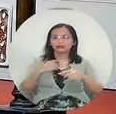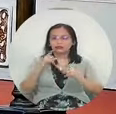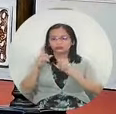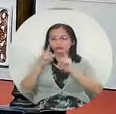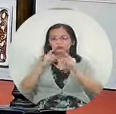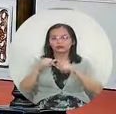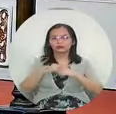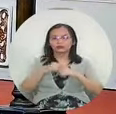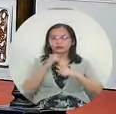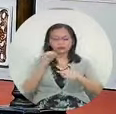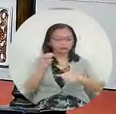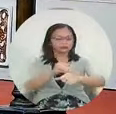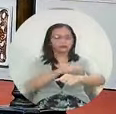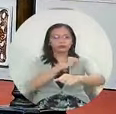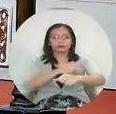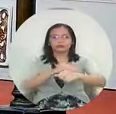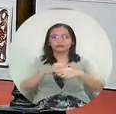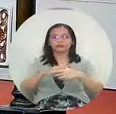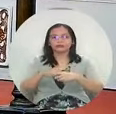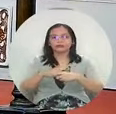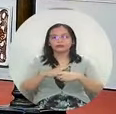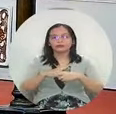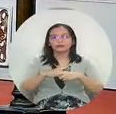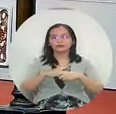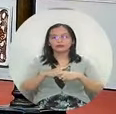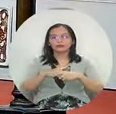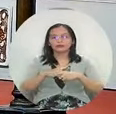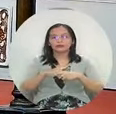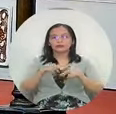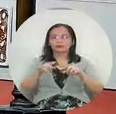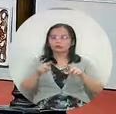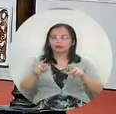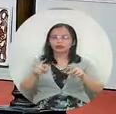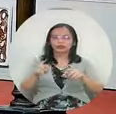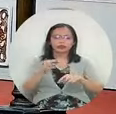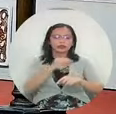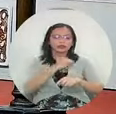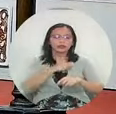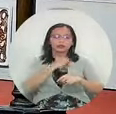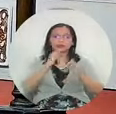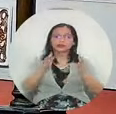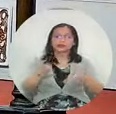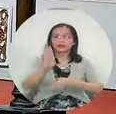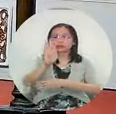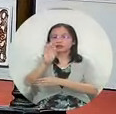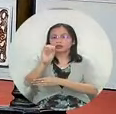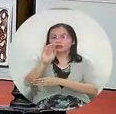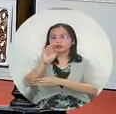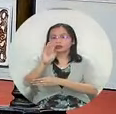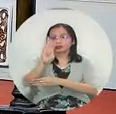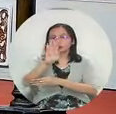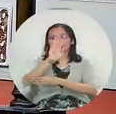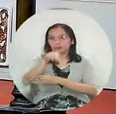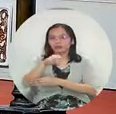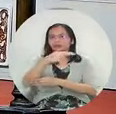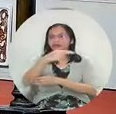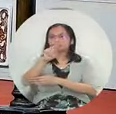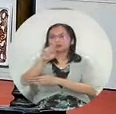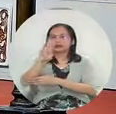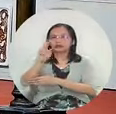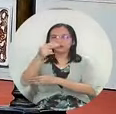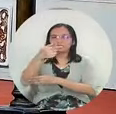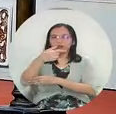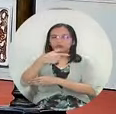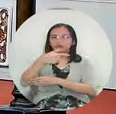Do you not let me sing? But my friend, he came here not because he knows how to sing or any other thing. He